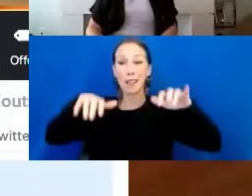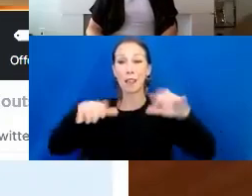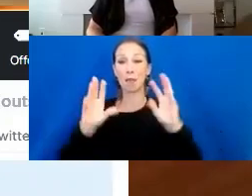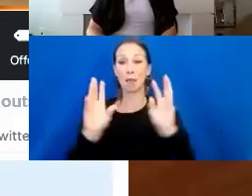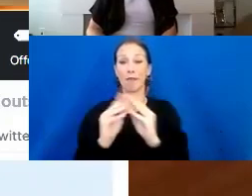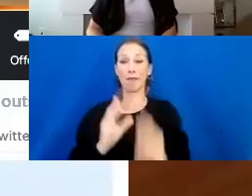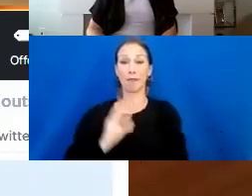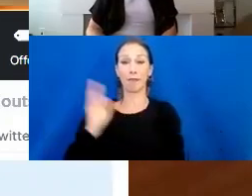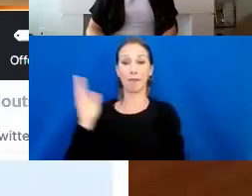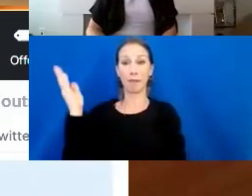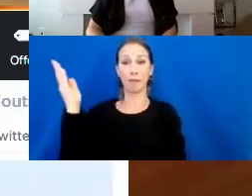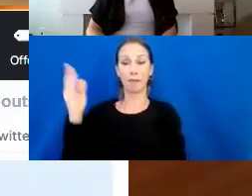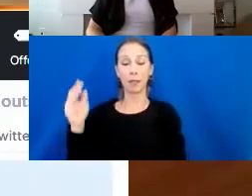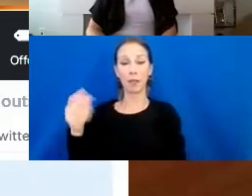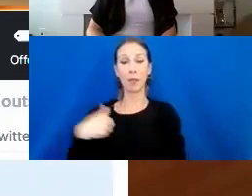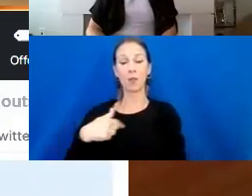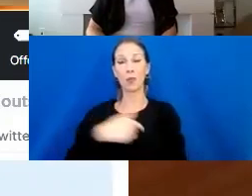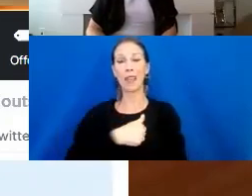creating